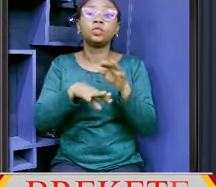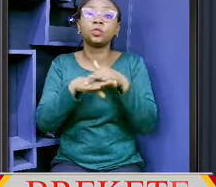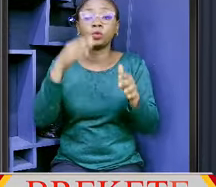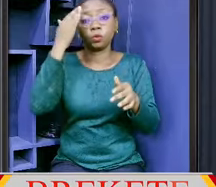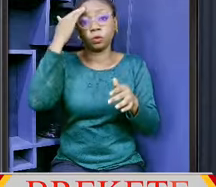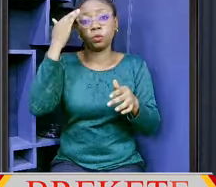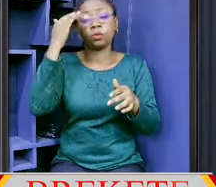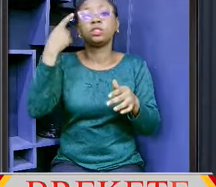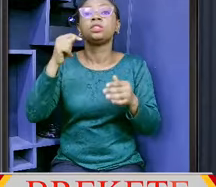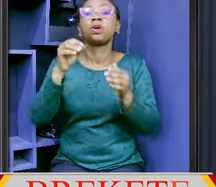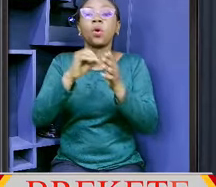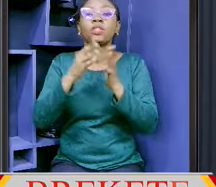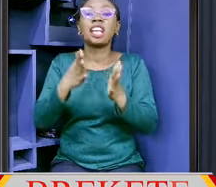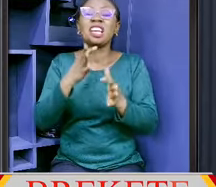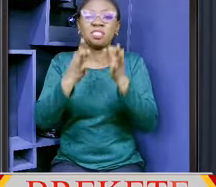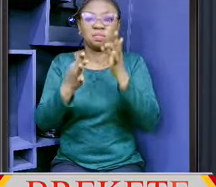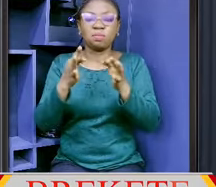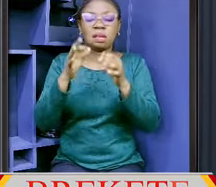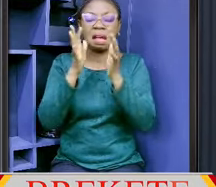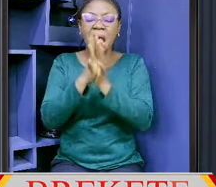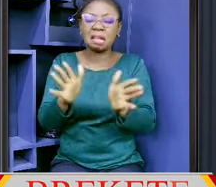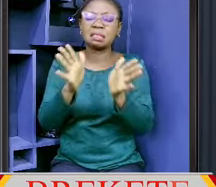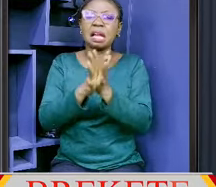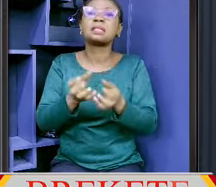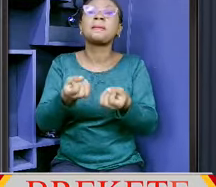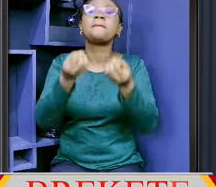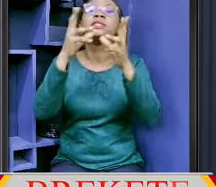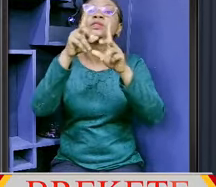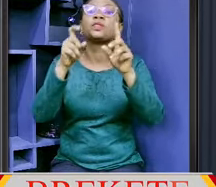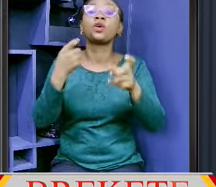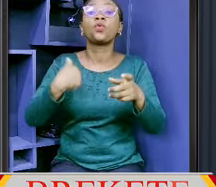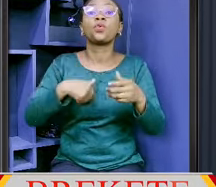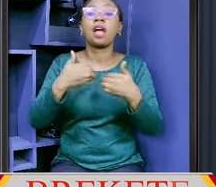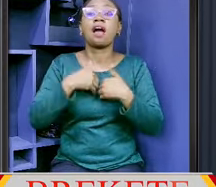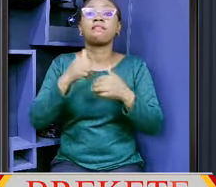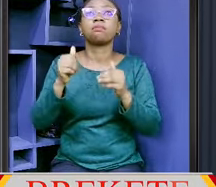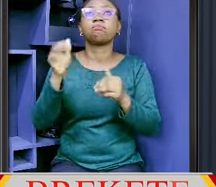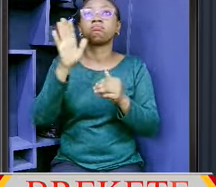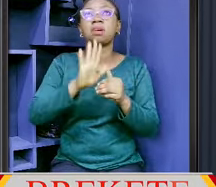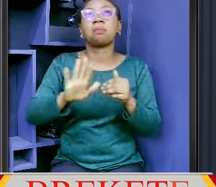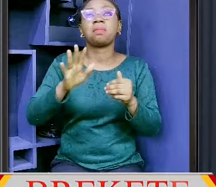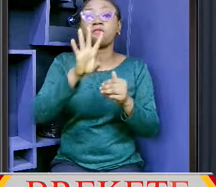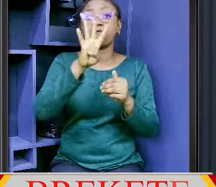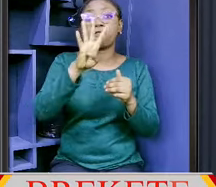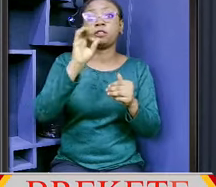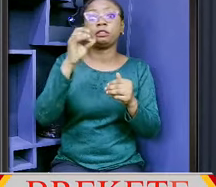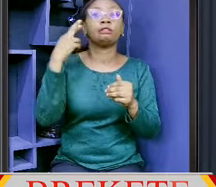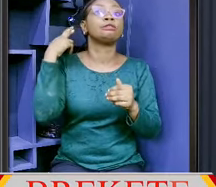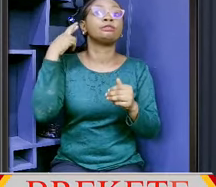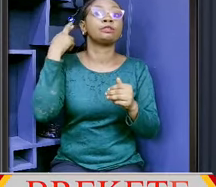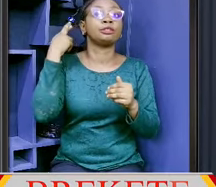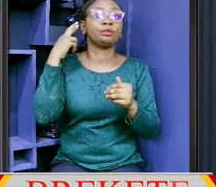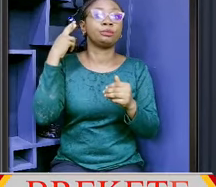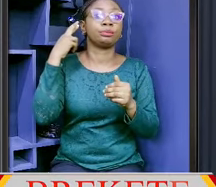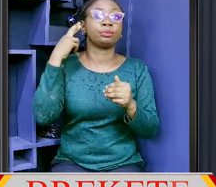If we were to the ask question, we have about 40 radio stations in Abuja. Go to any of them.